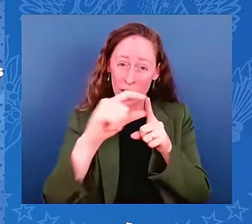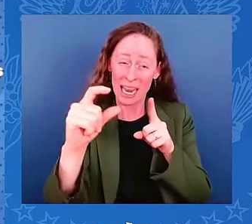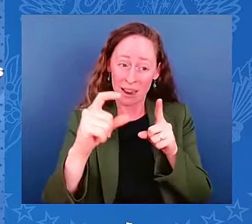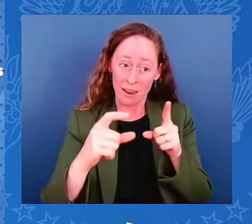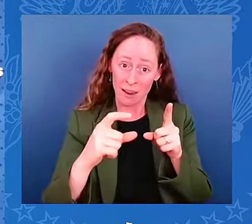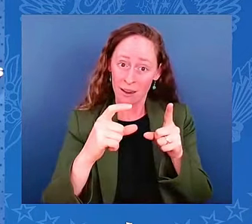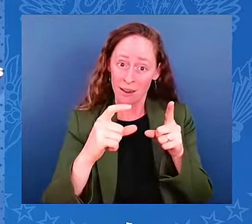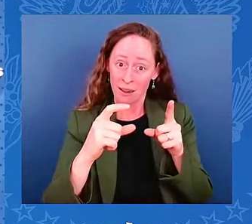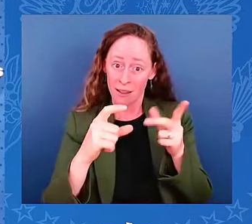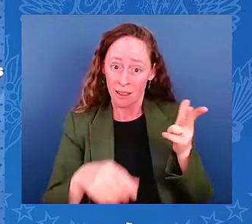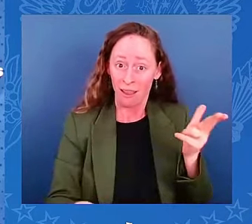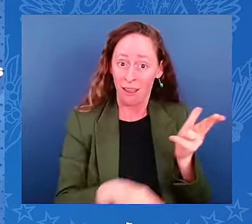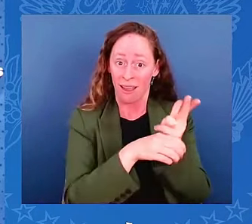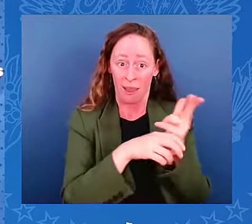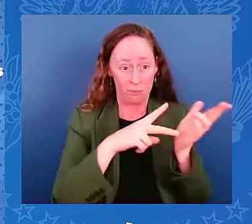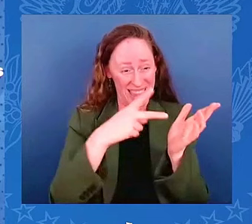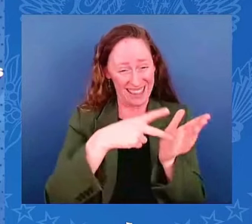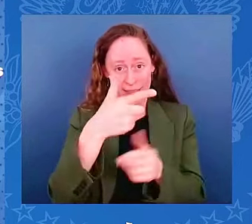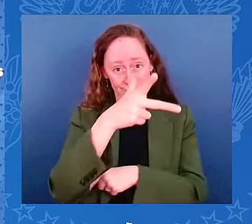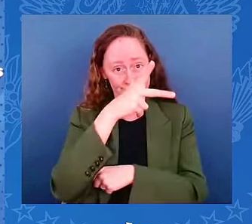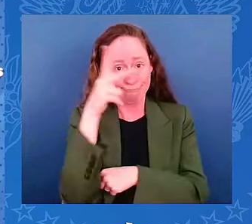heard."